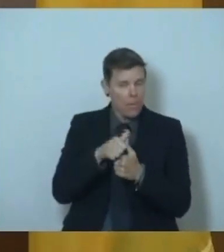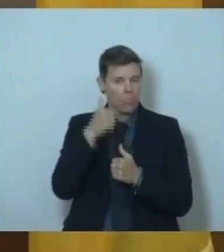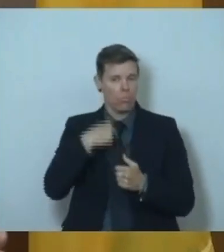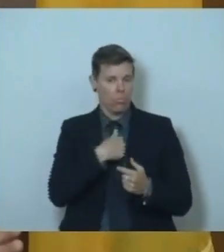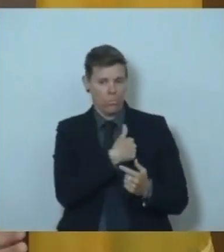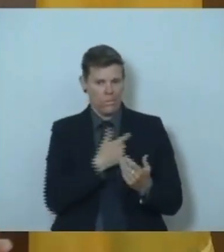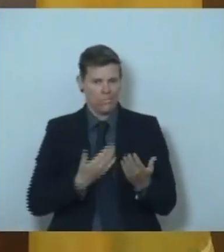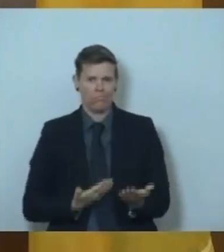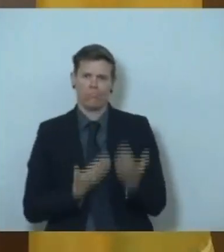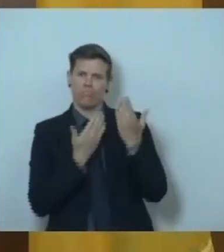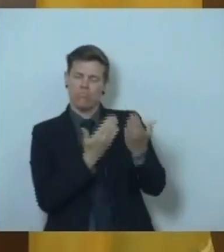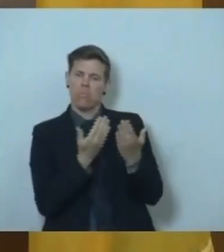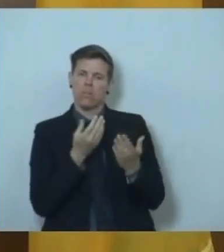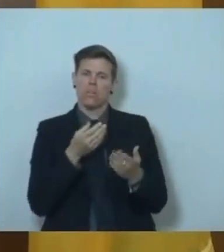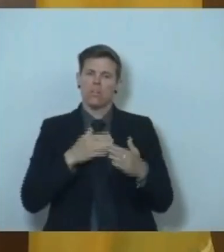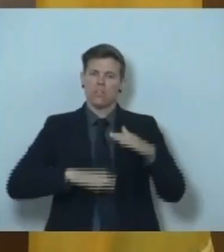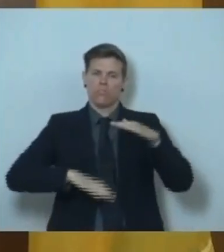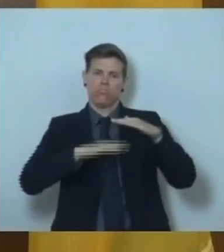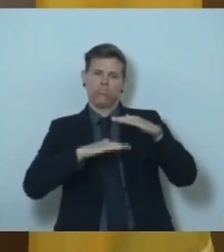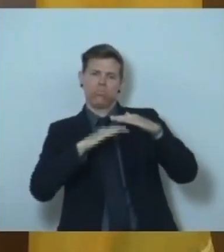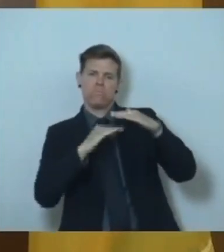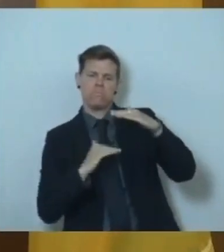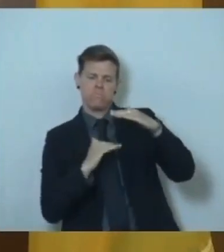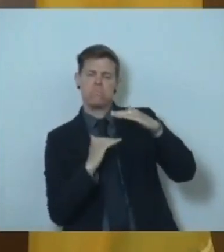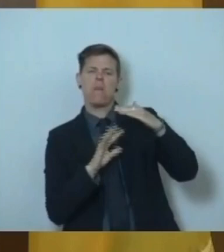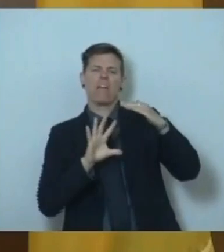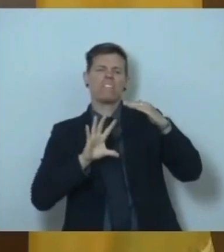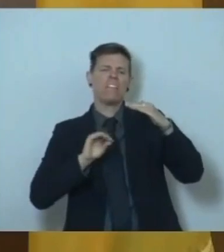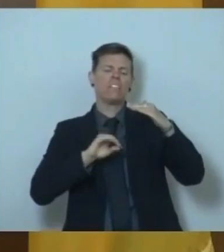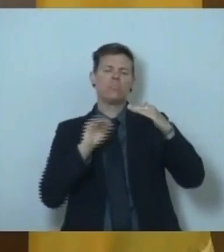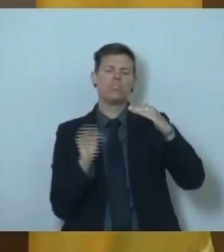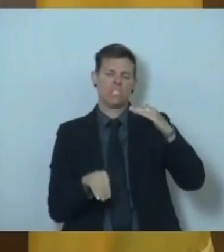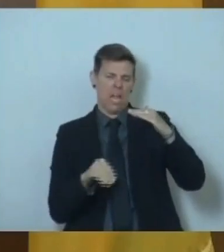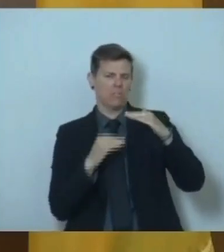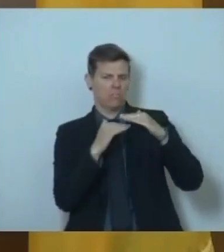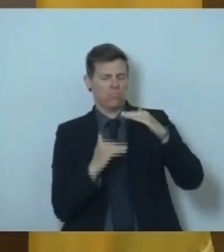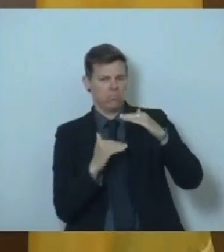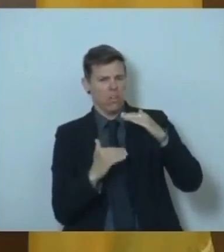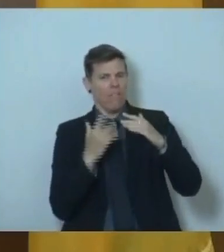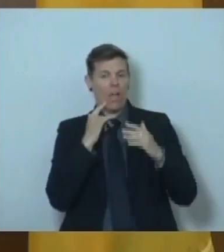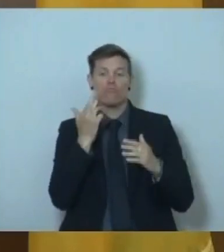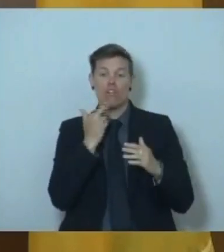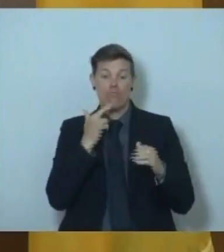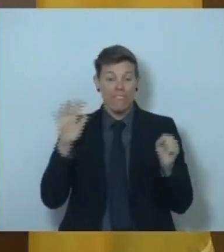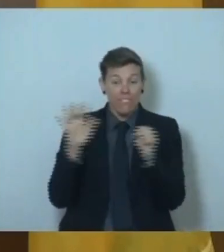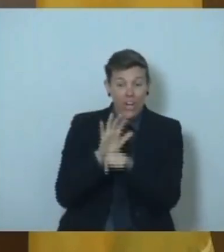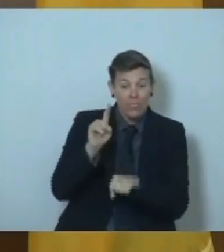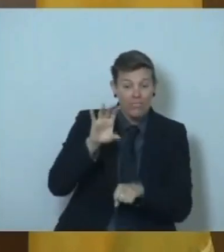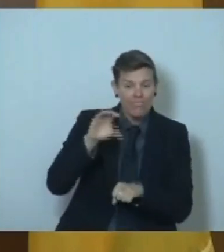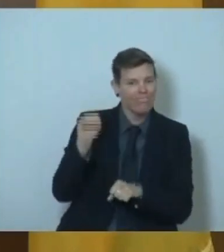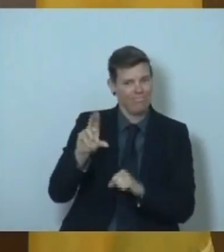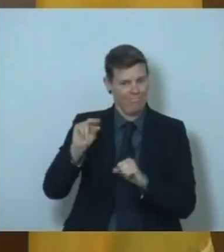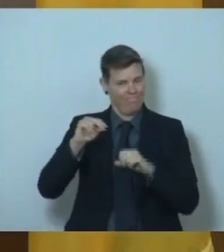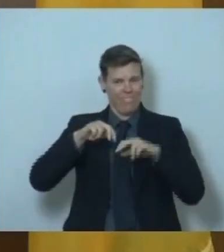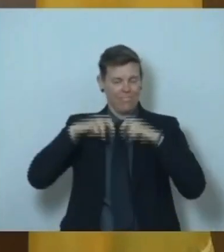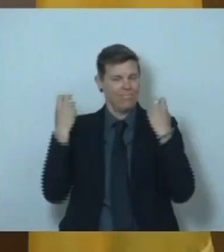that just to be slow about opening? No, it's tied to COVID safe practices. And if you're going to keep 6 foot